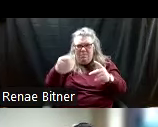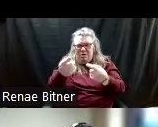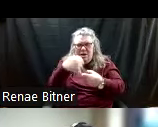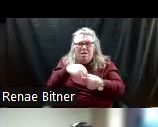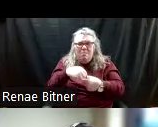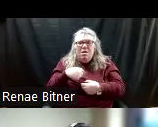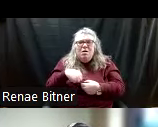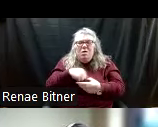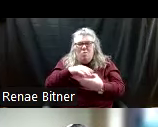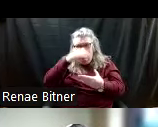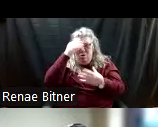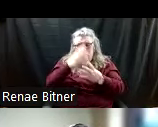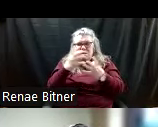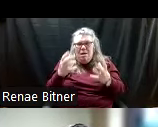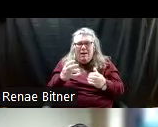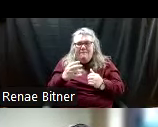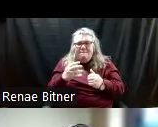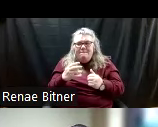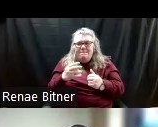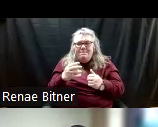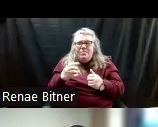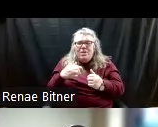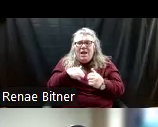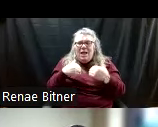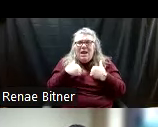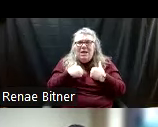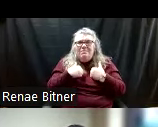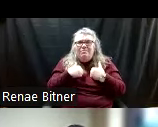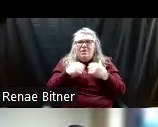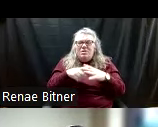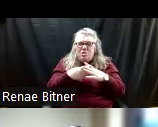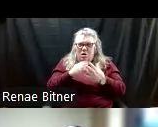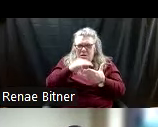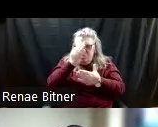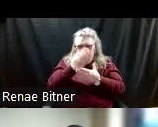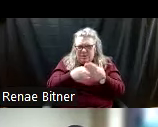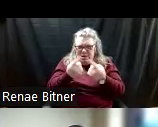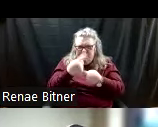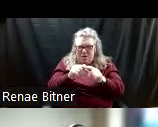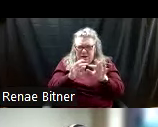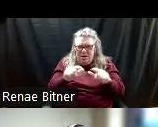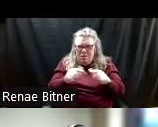But yeah, we learned a lot. I had started learning some sign language,